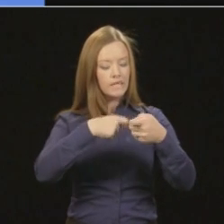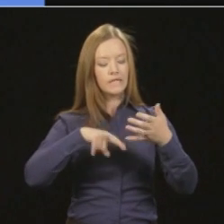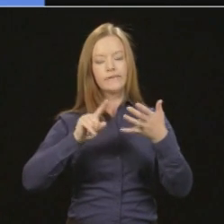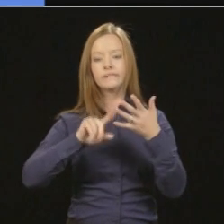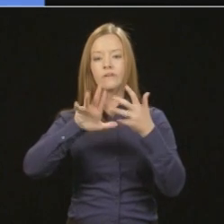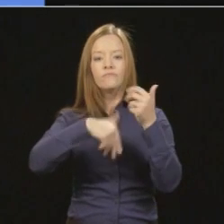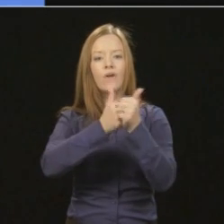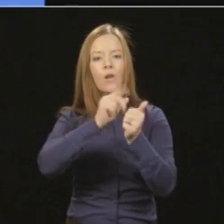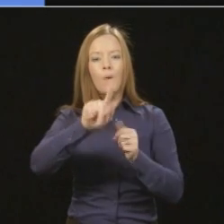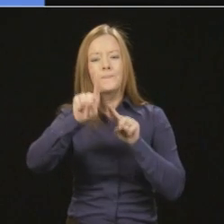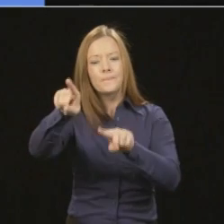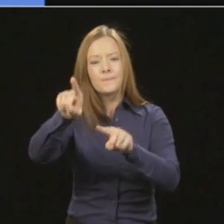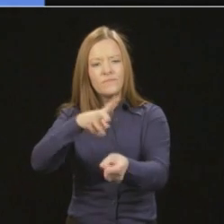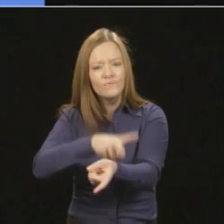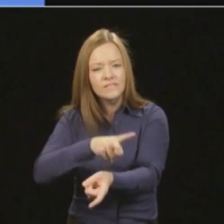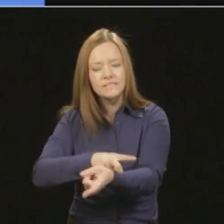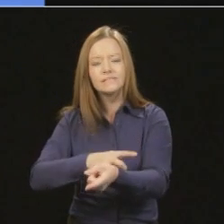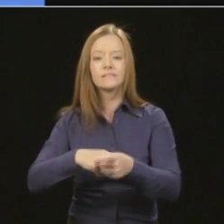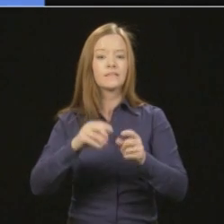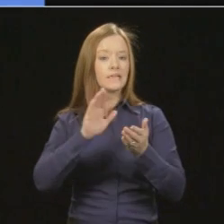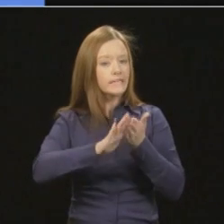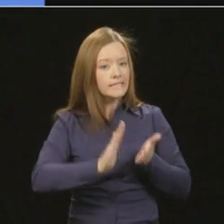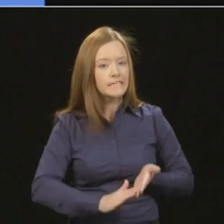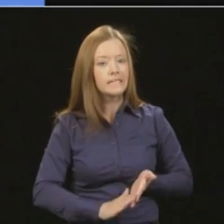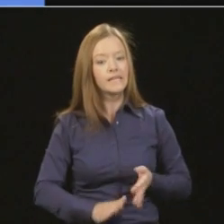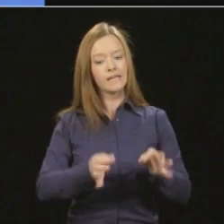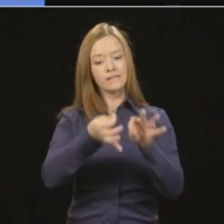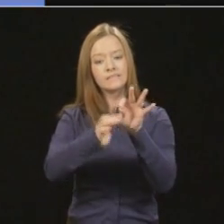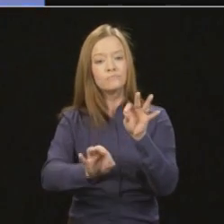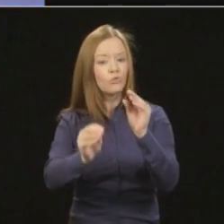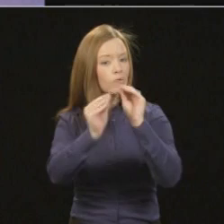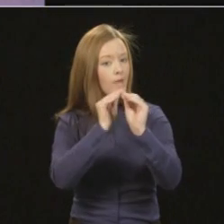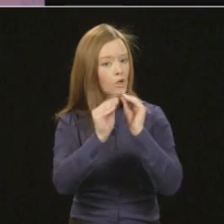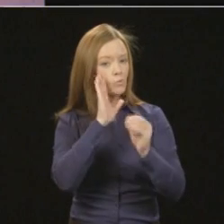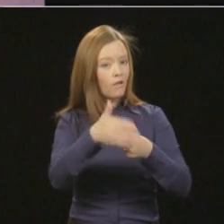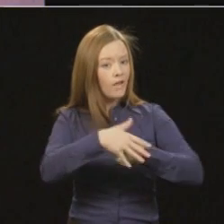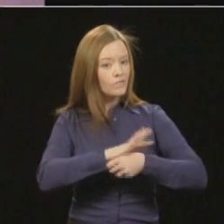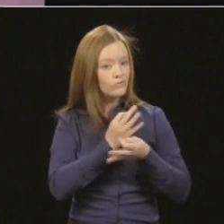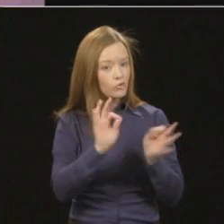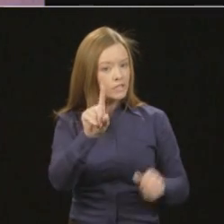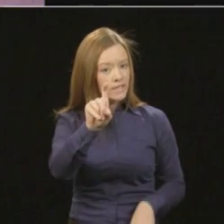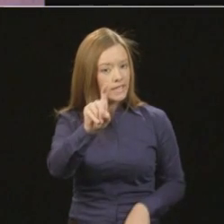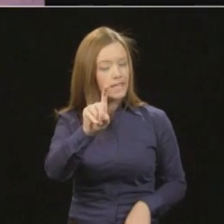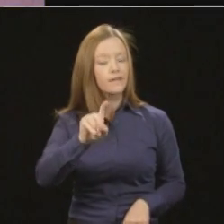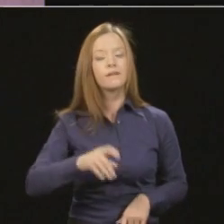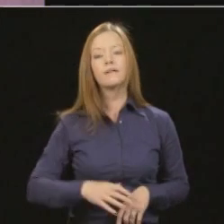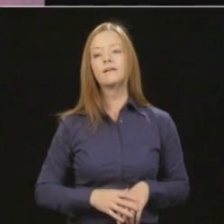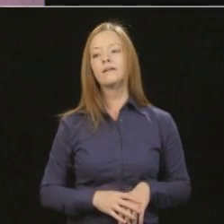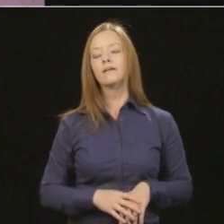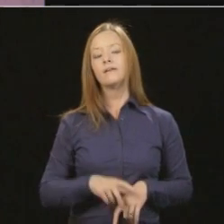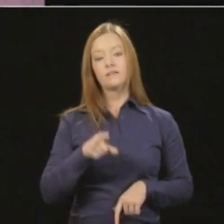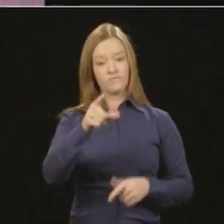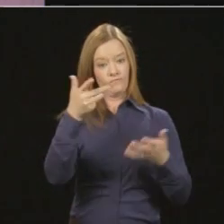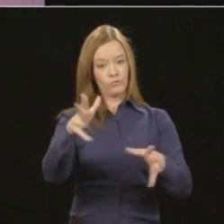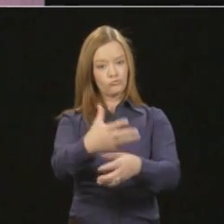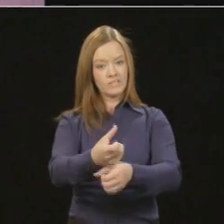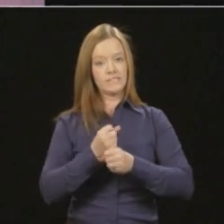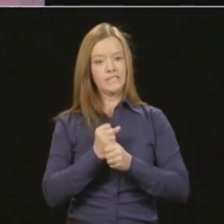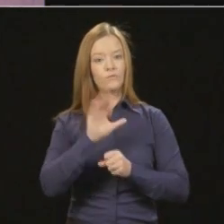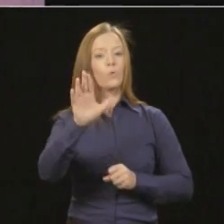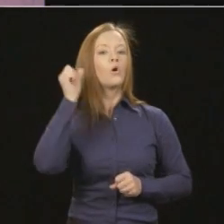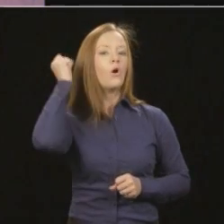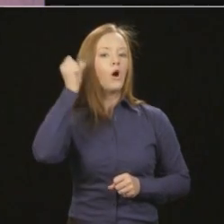cleanings? Are simple repairs covered at no cost? And did you receive a copy of your